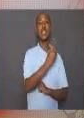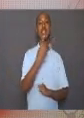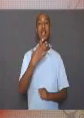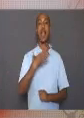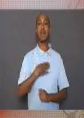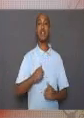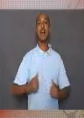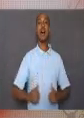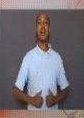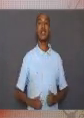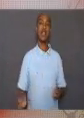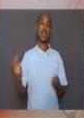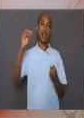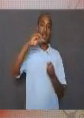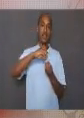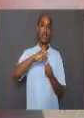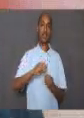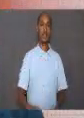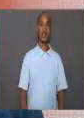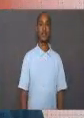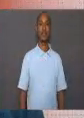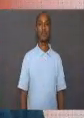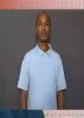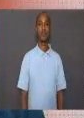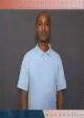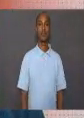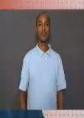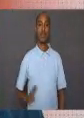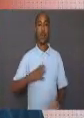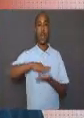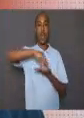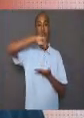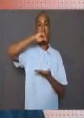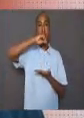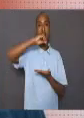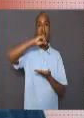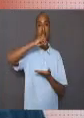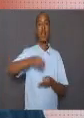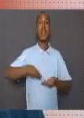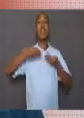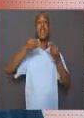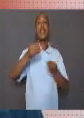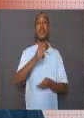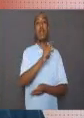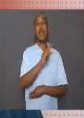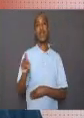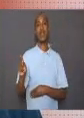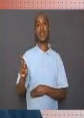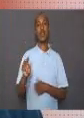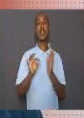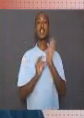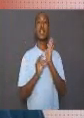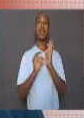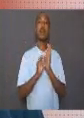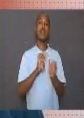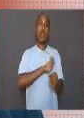element has increases. We learned that in a given period, the number